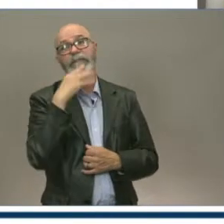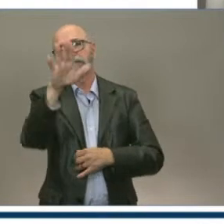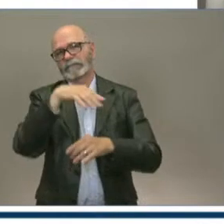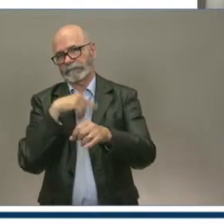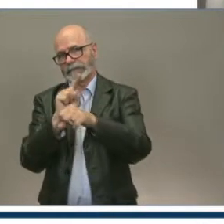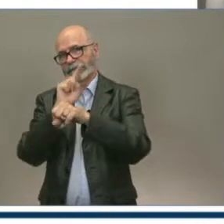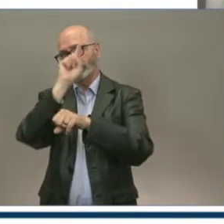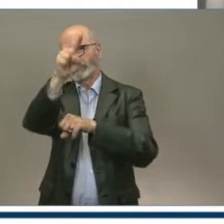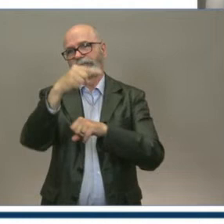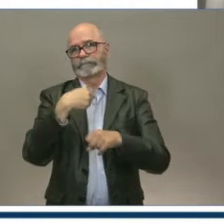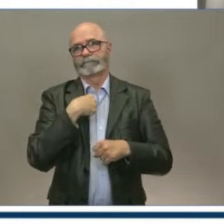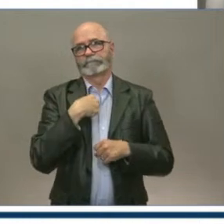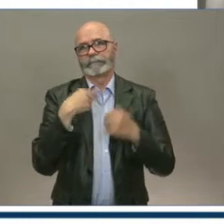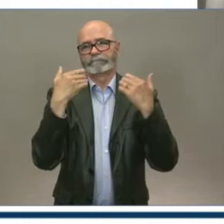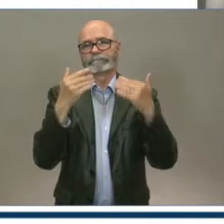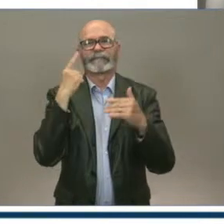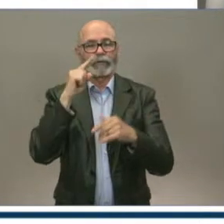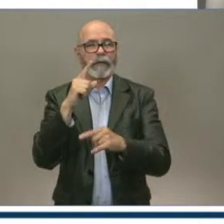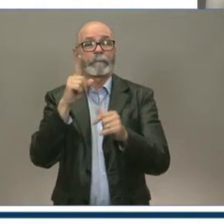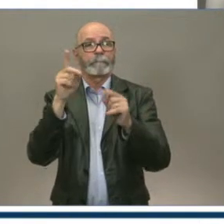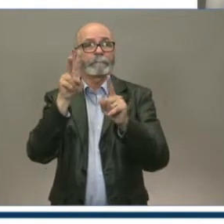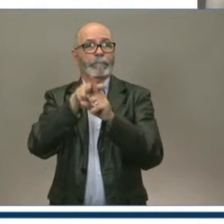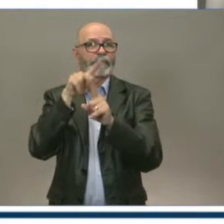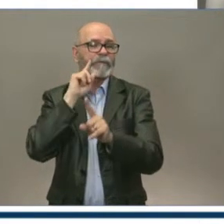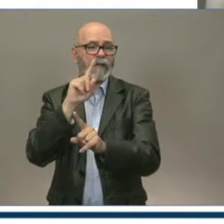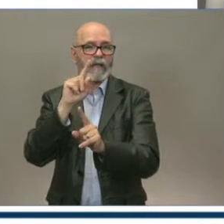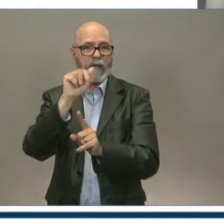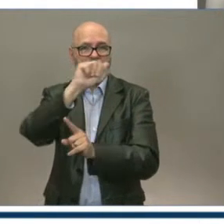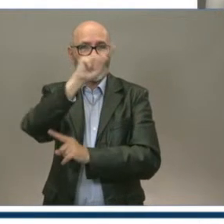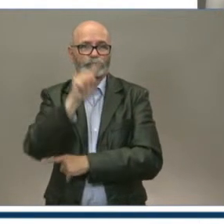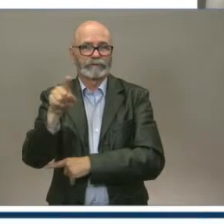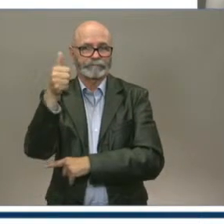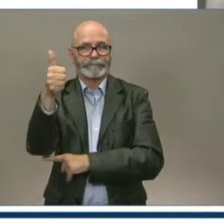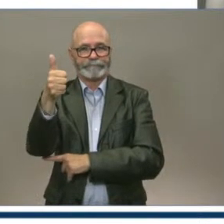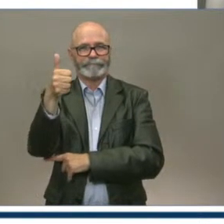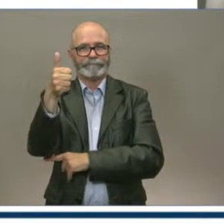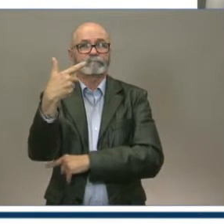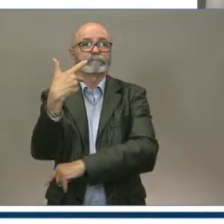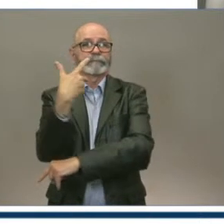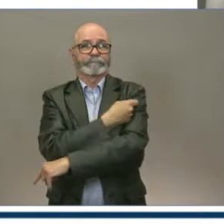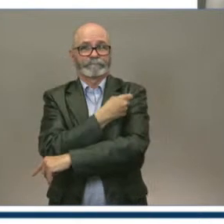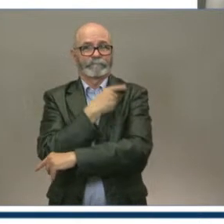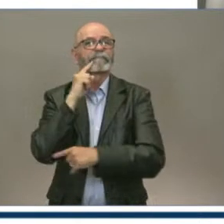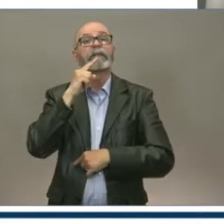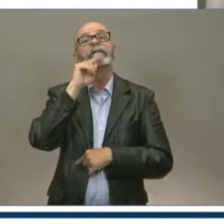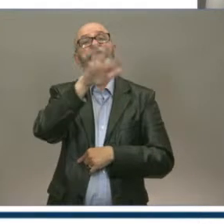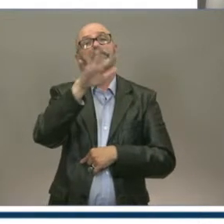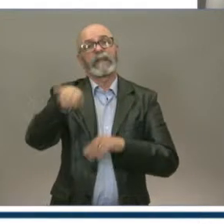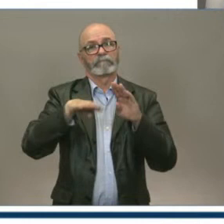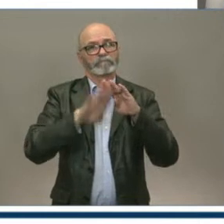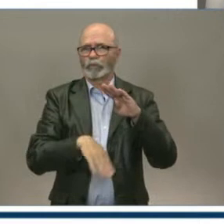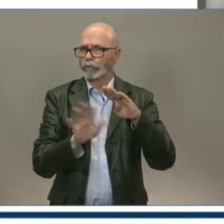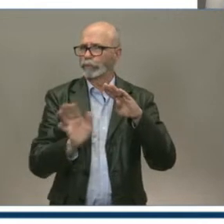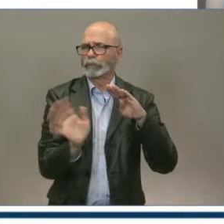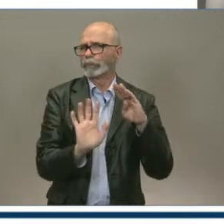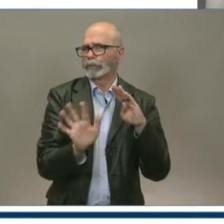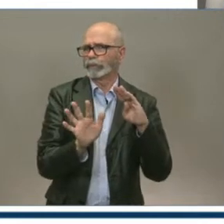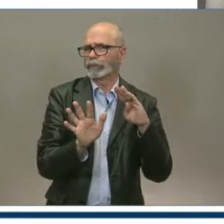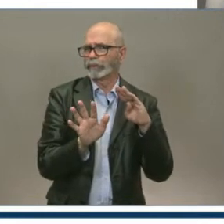it's of concern to me as well. No one under 55 can get AstraZeneca, and no one